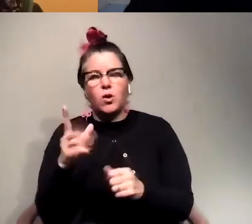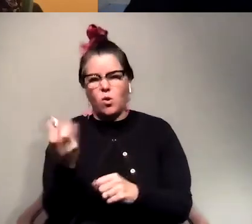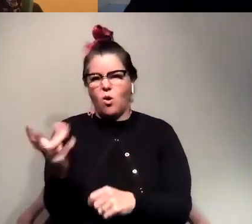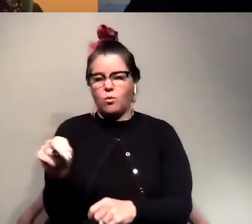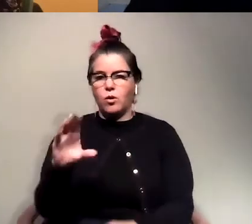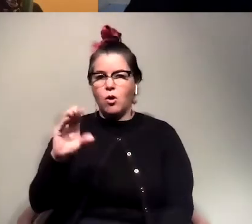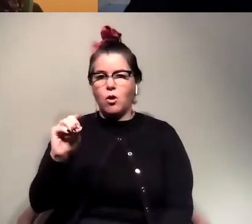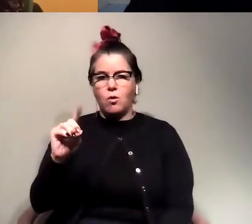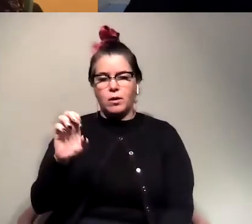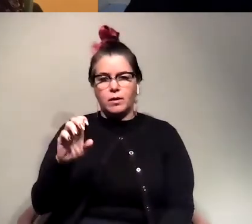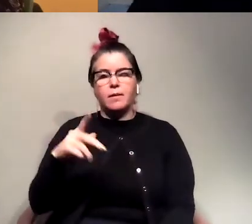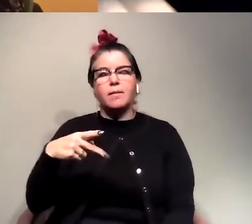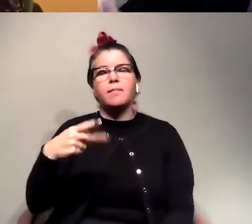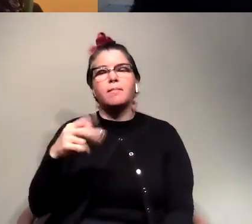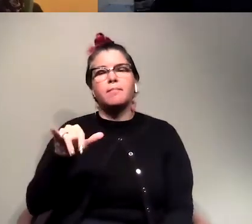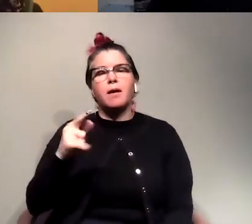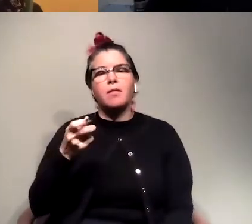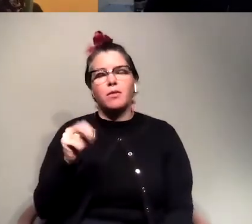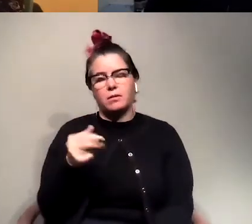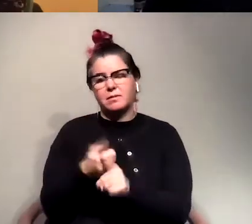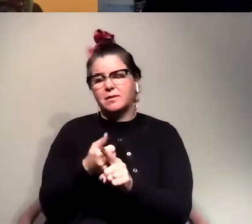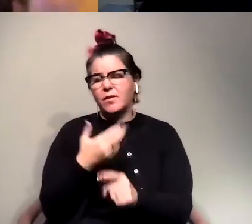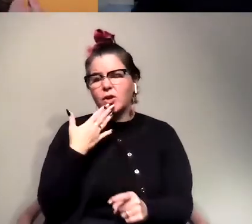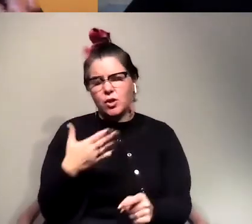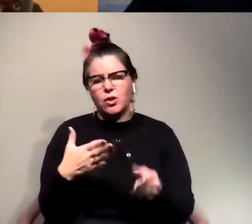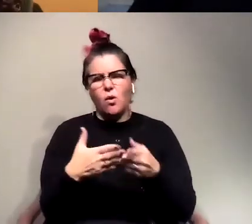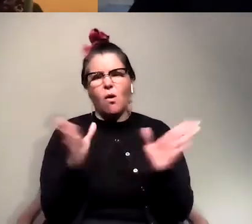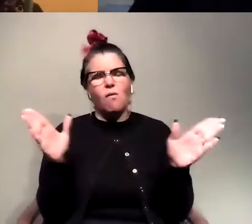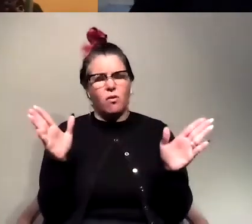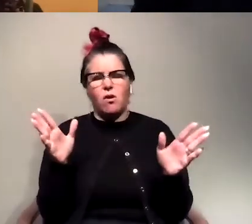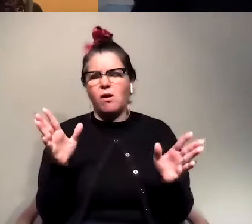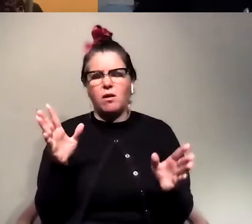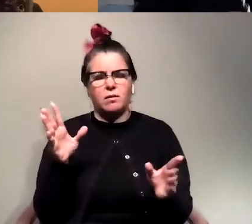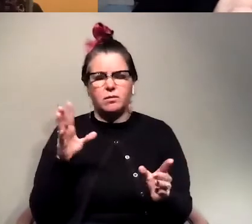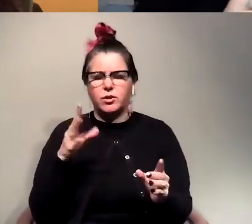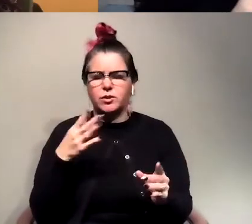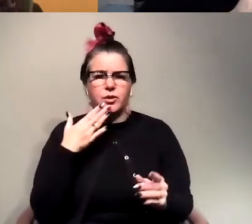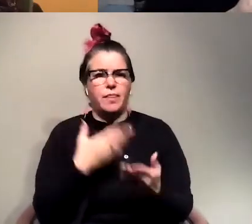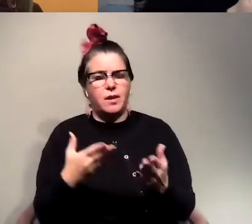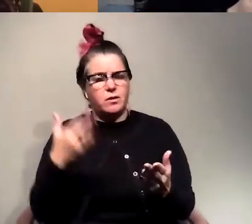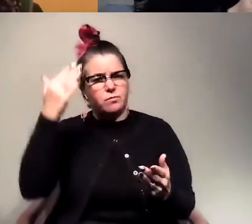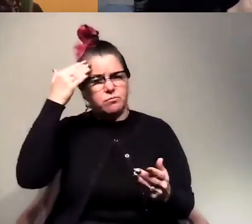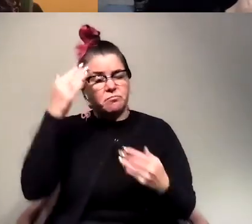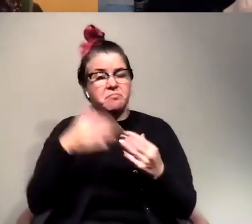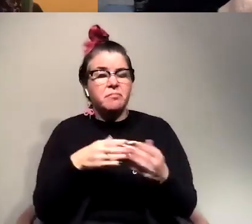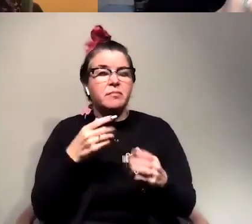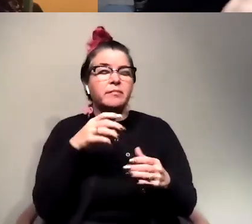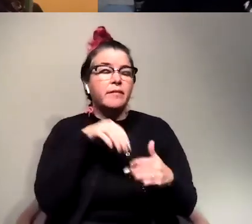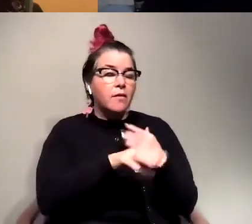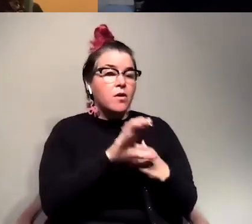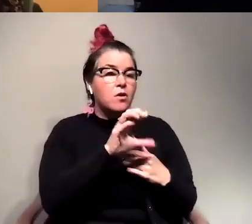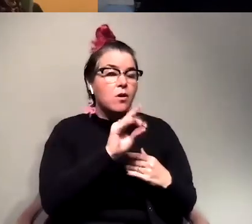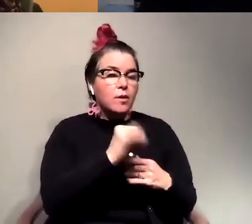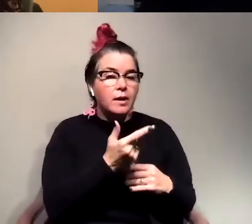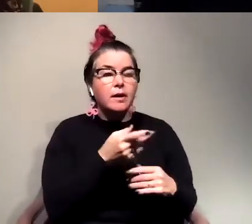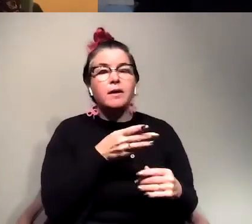then Python is a really good overall all around thing to know. Like whether you go into coding or whether you're going to go